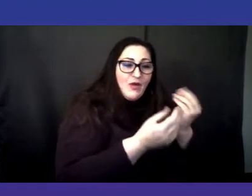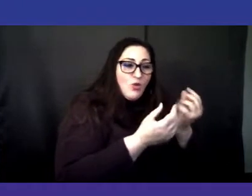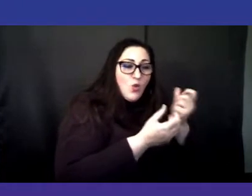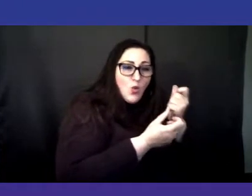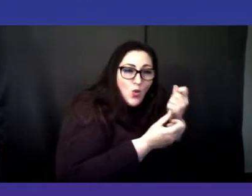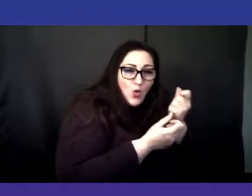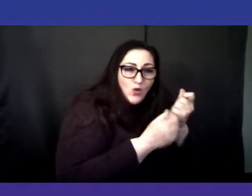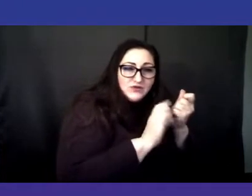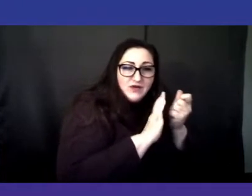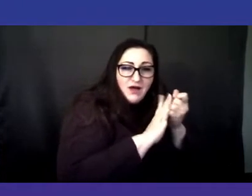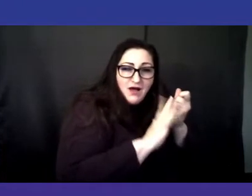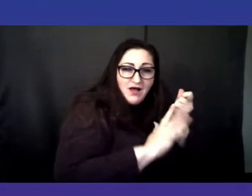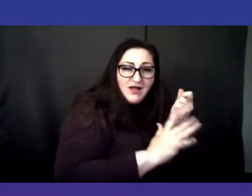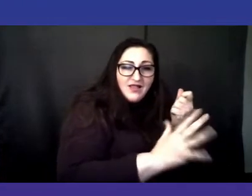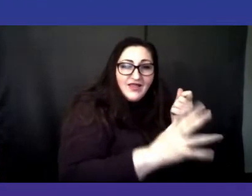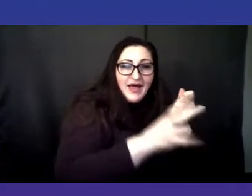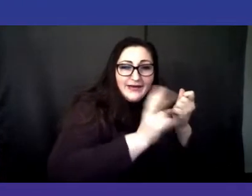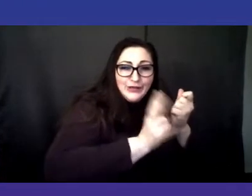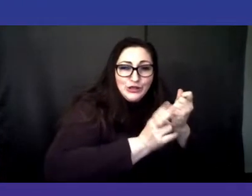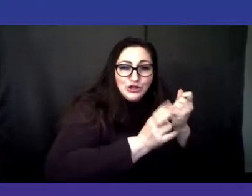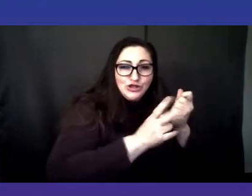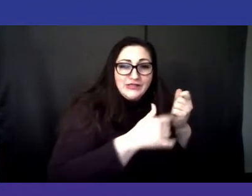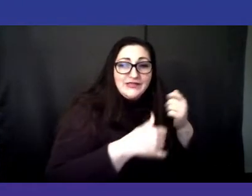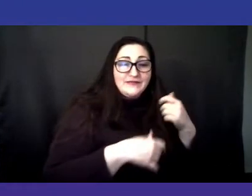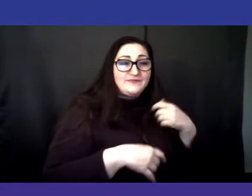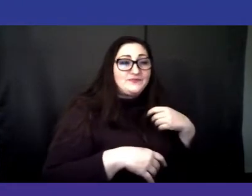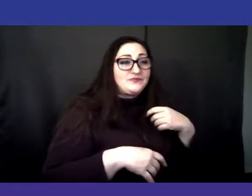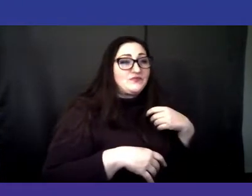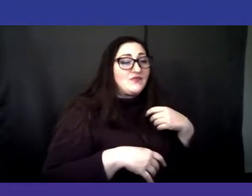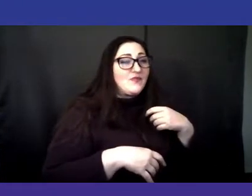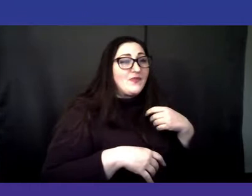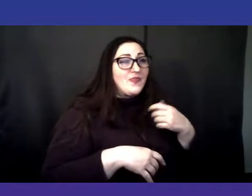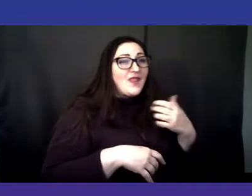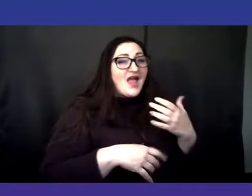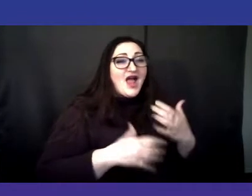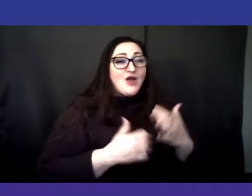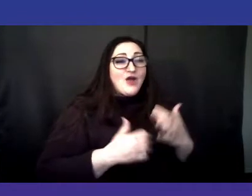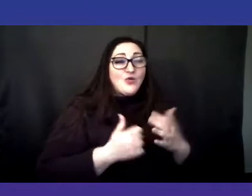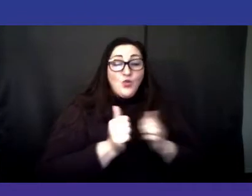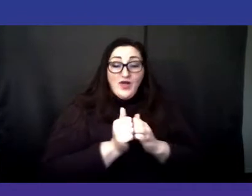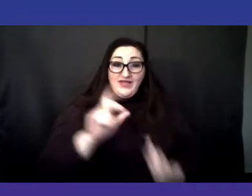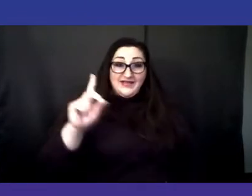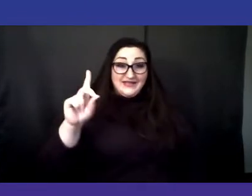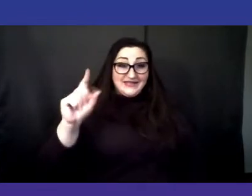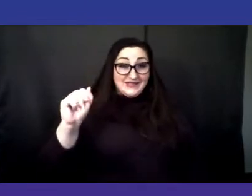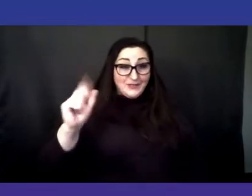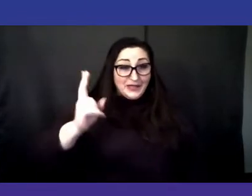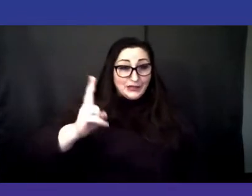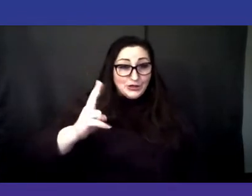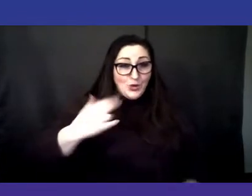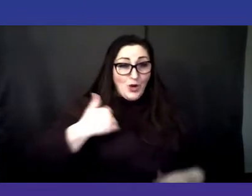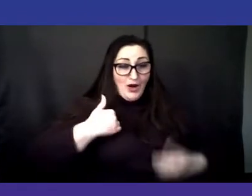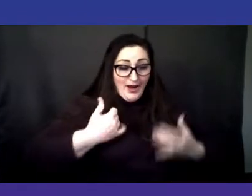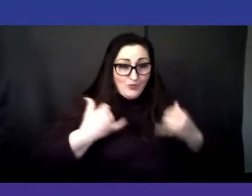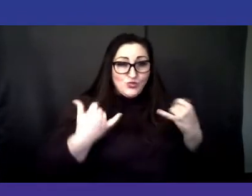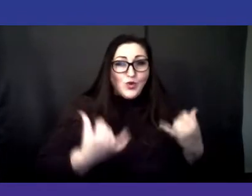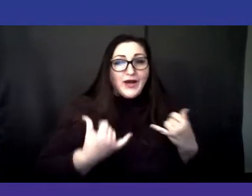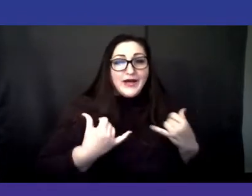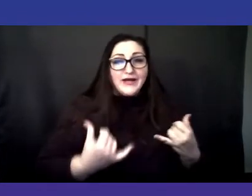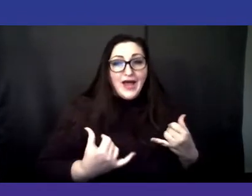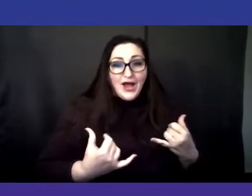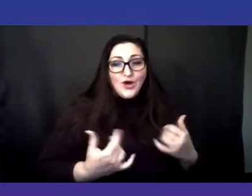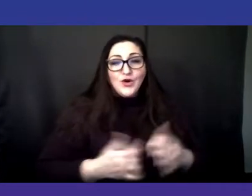history where I am is that that there's a connection between the past and